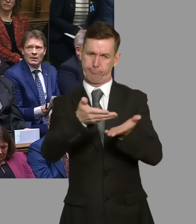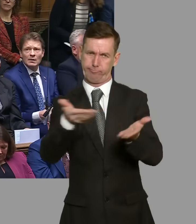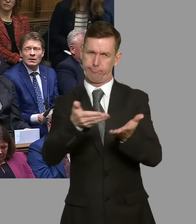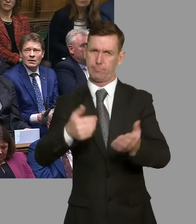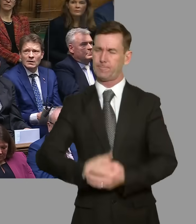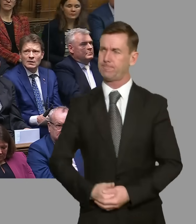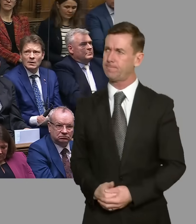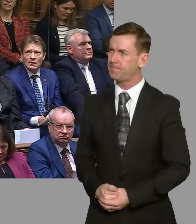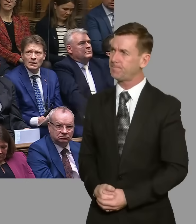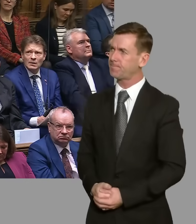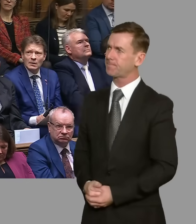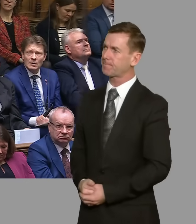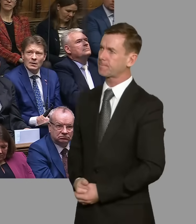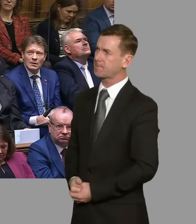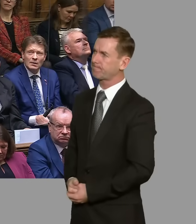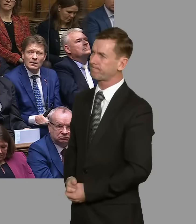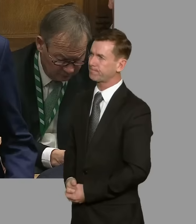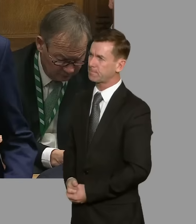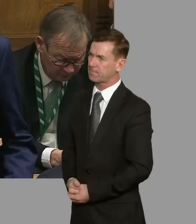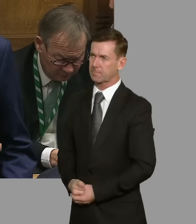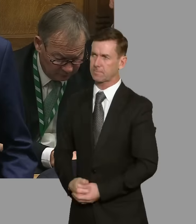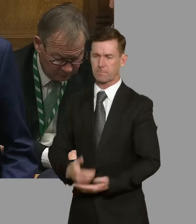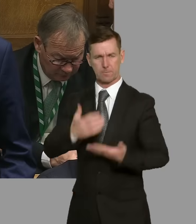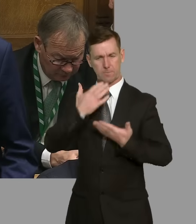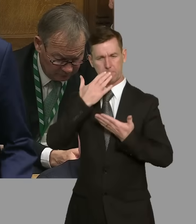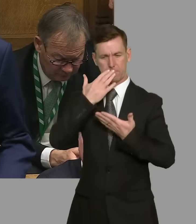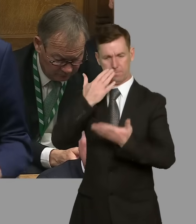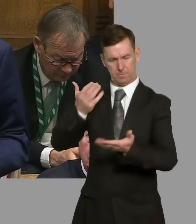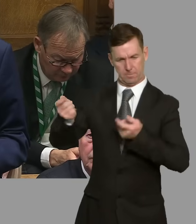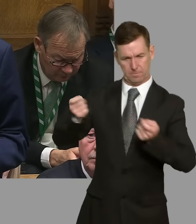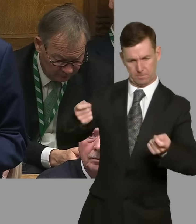old, a civil servant, who's just been diagnosed with a